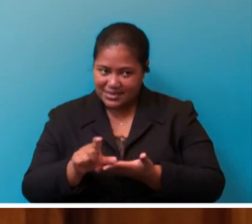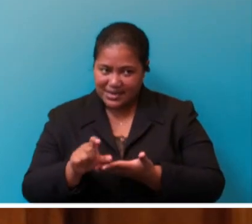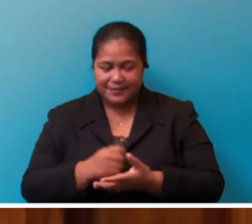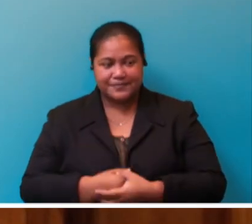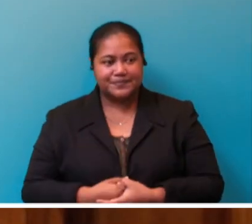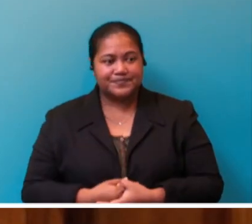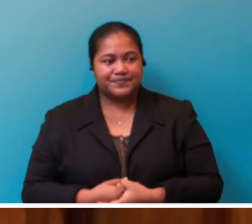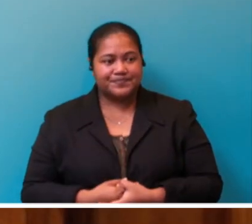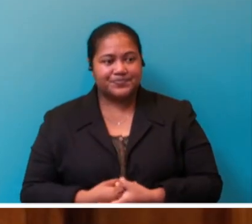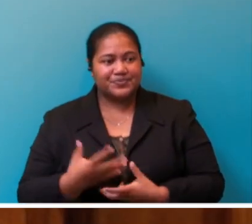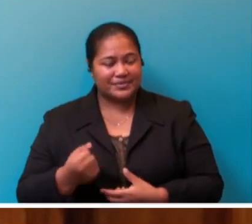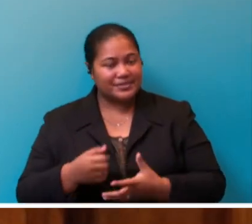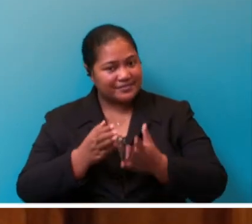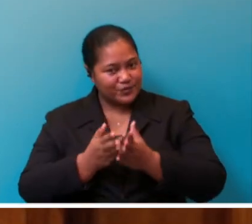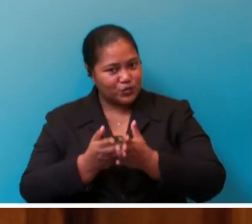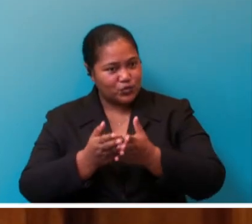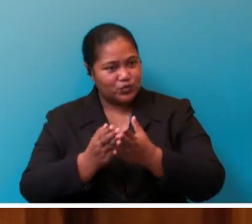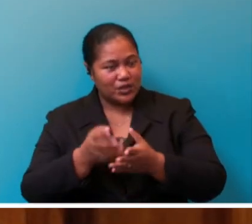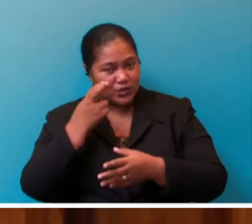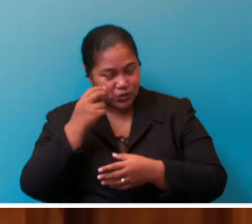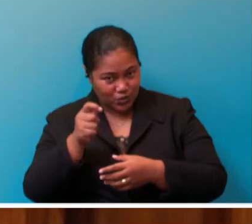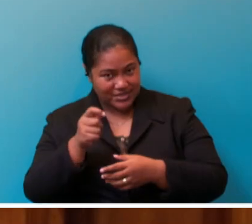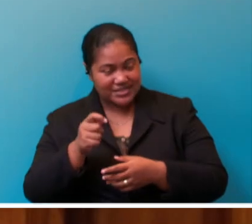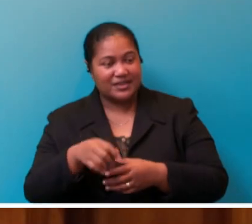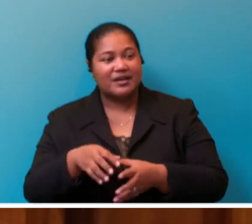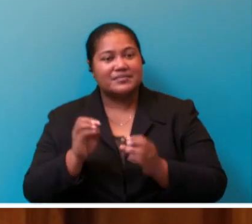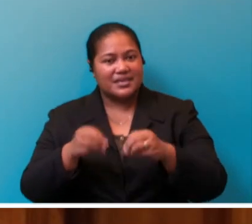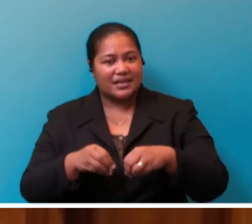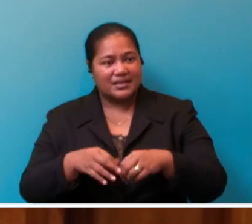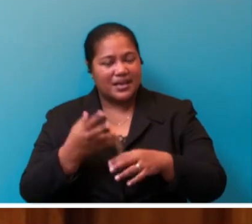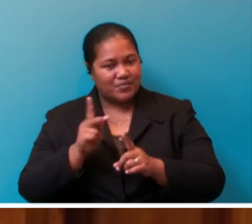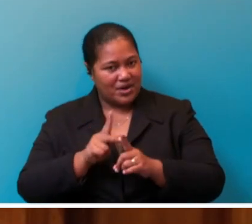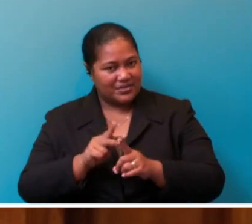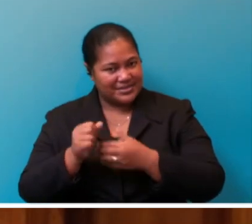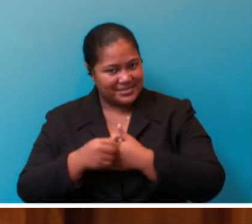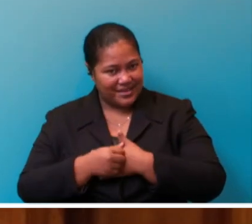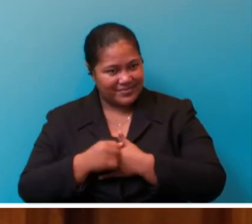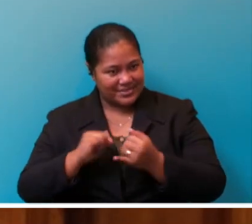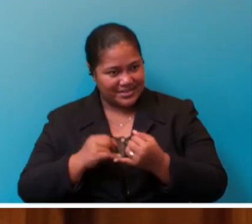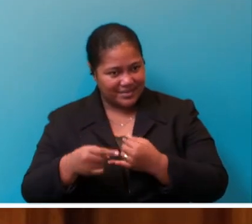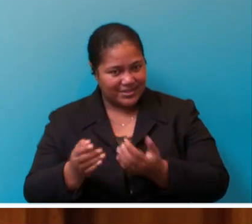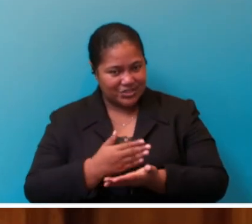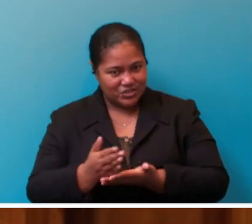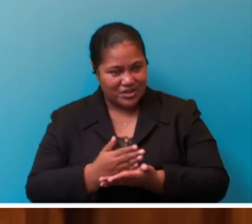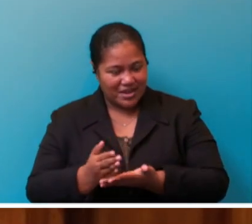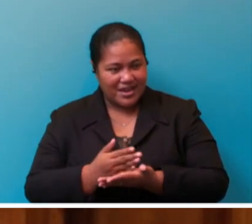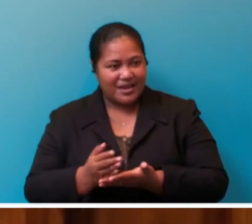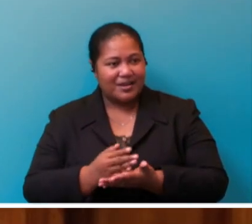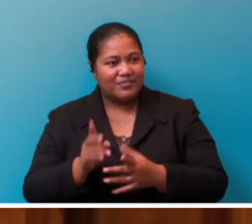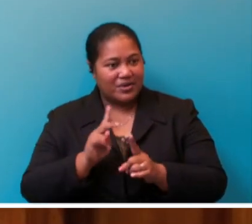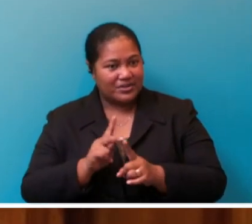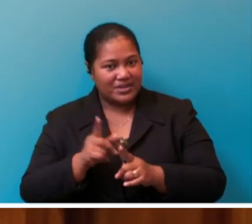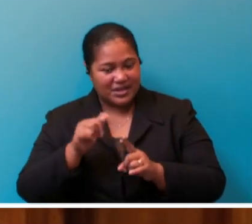cruise tourism sector that prioritizes safety, sustainability, and shared prosperity, one that not only welcomes the world to